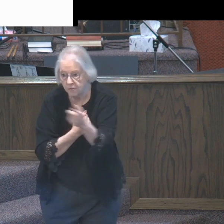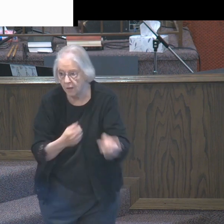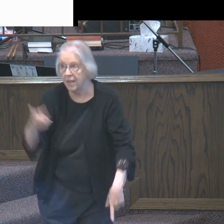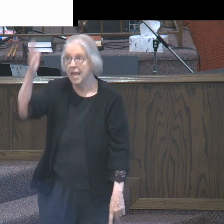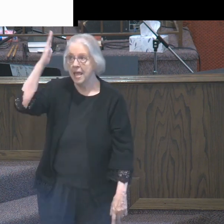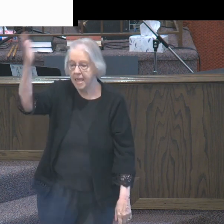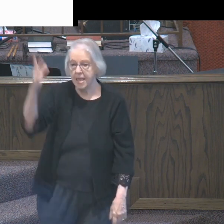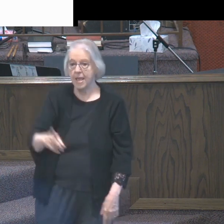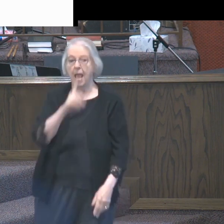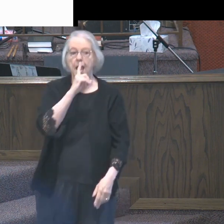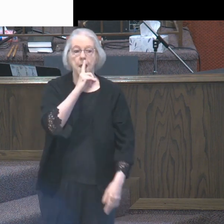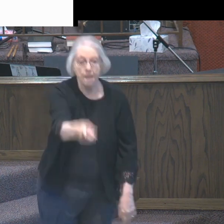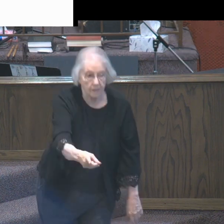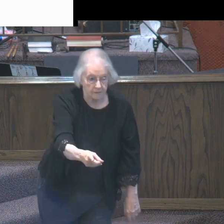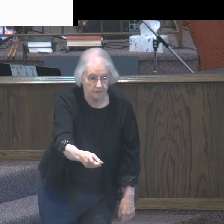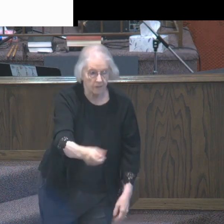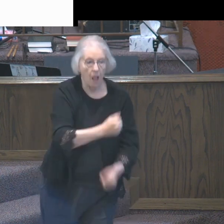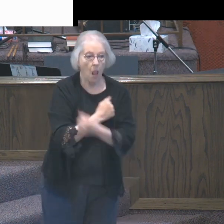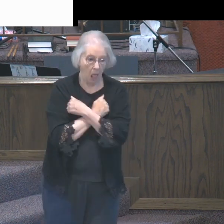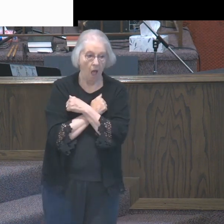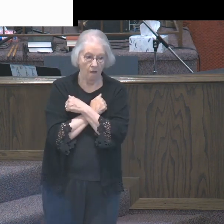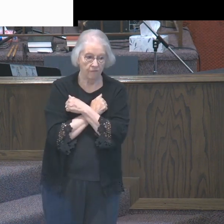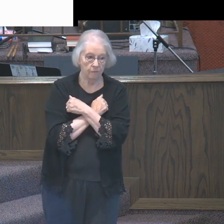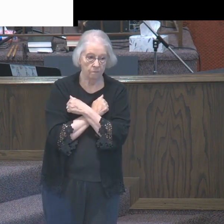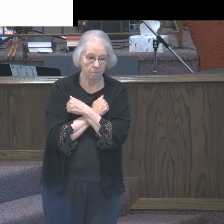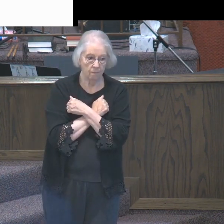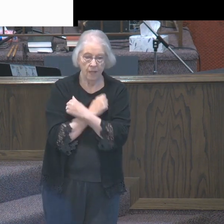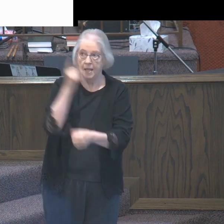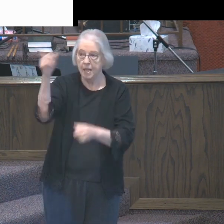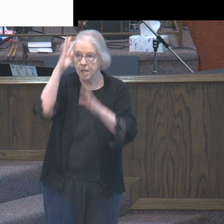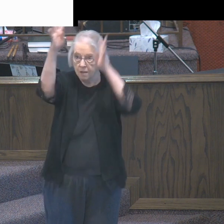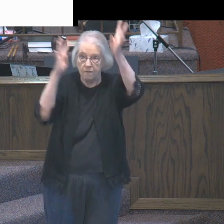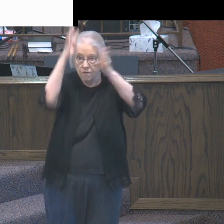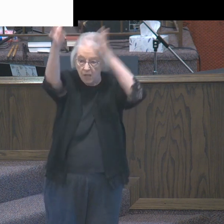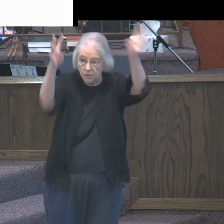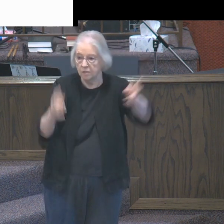he is, by very definition,